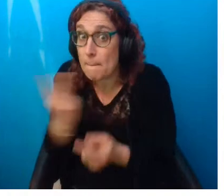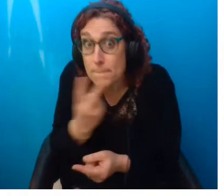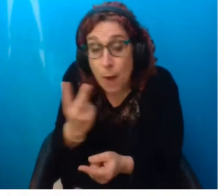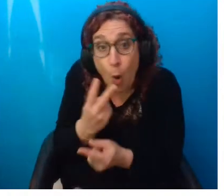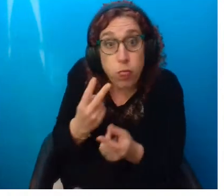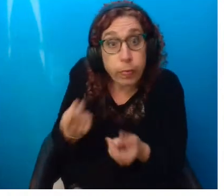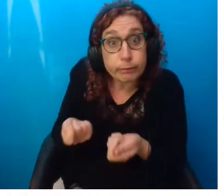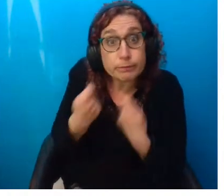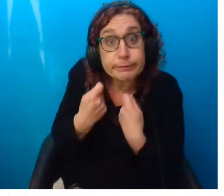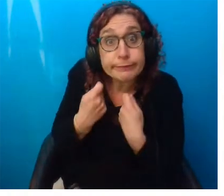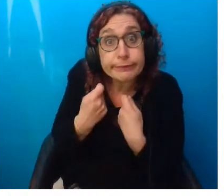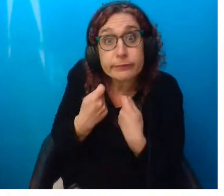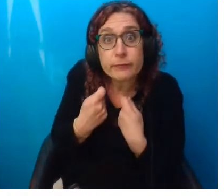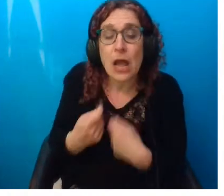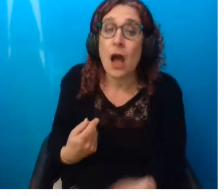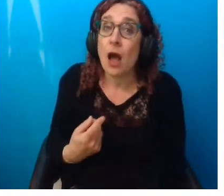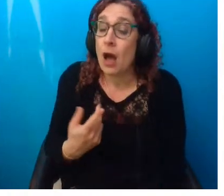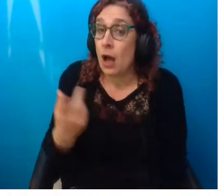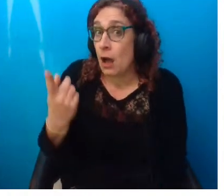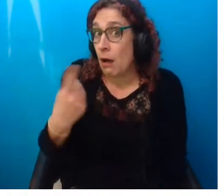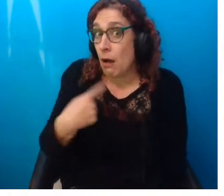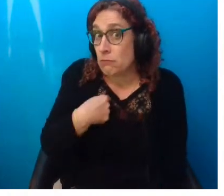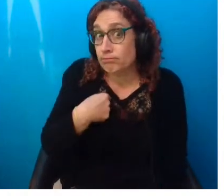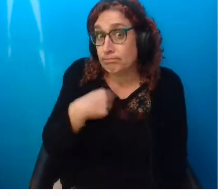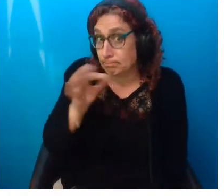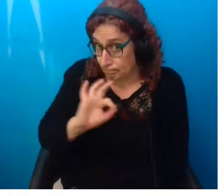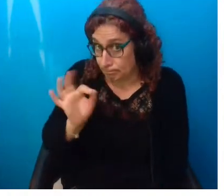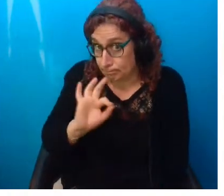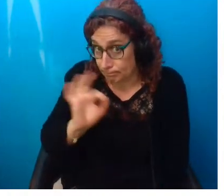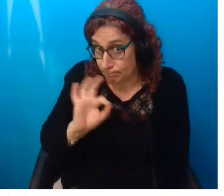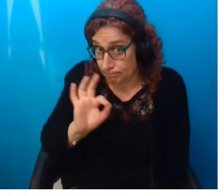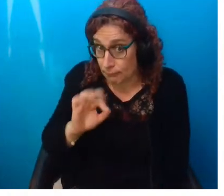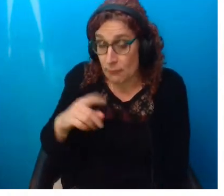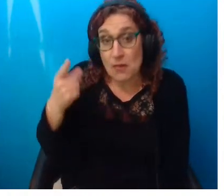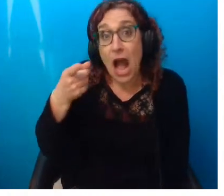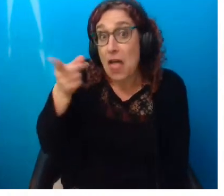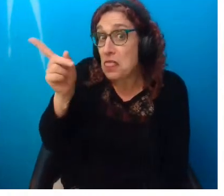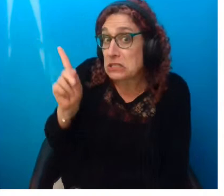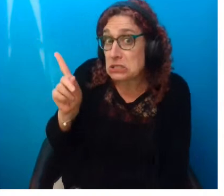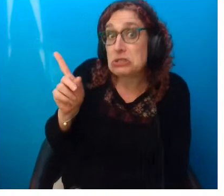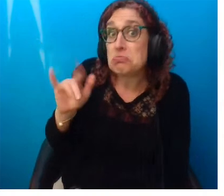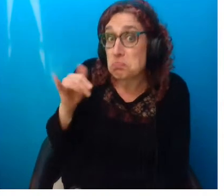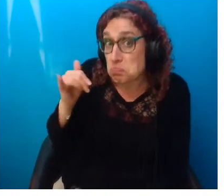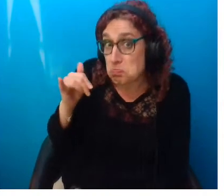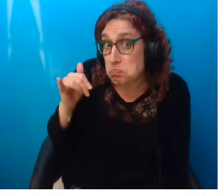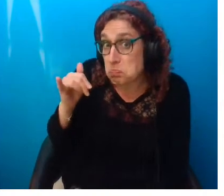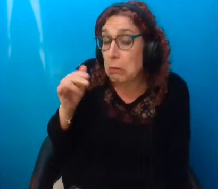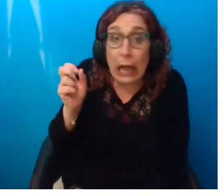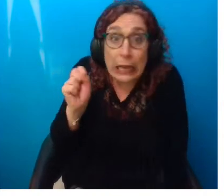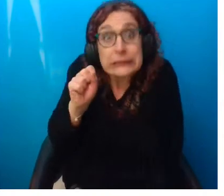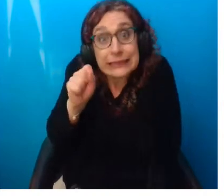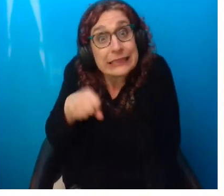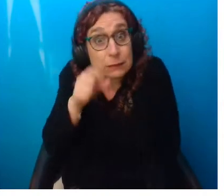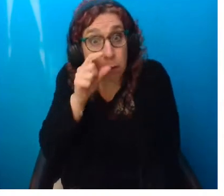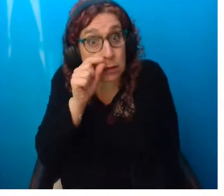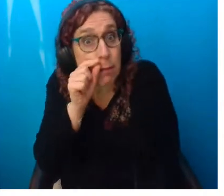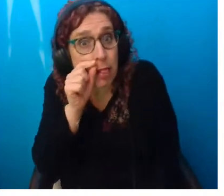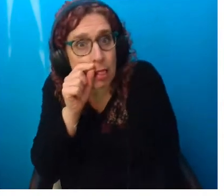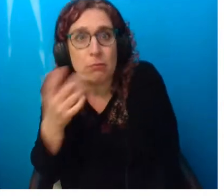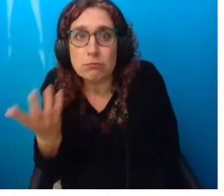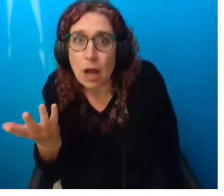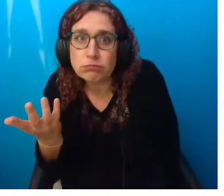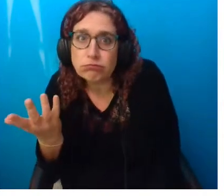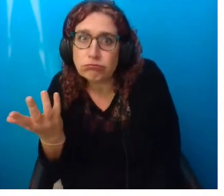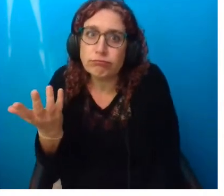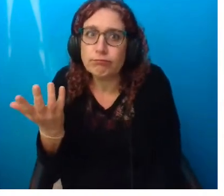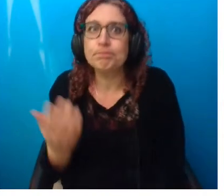I think some people do, and I think it is something that is theoretically possible to do. I